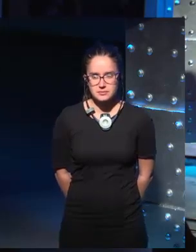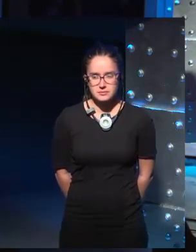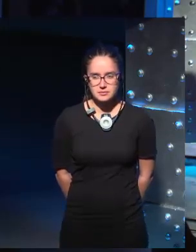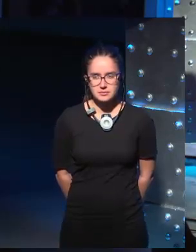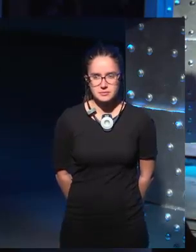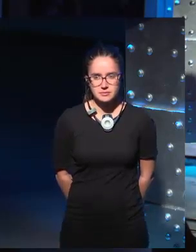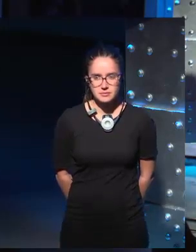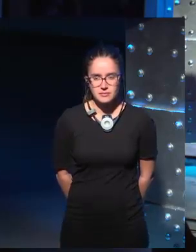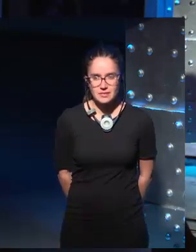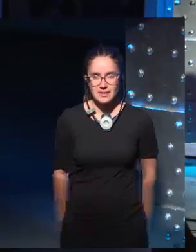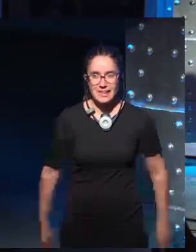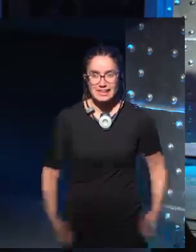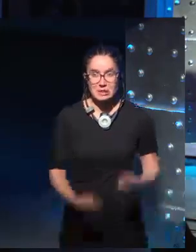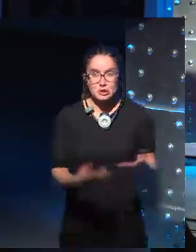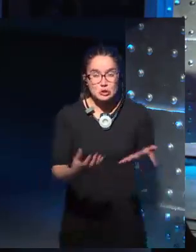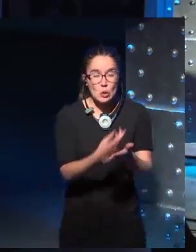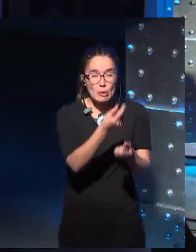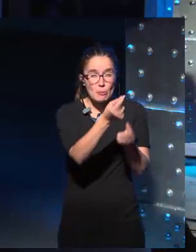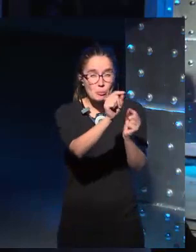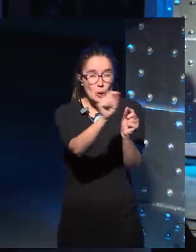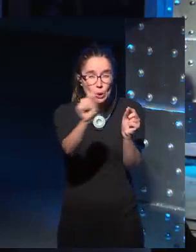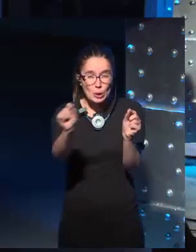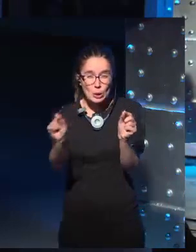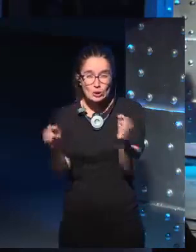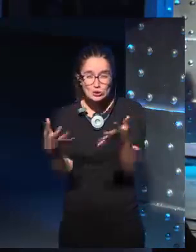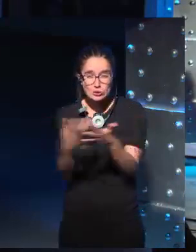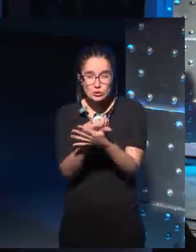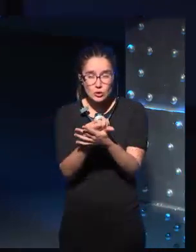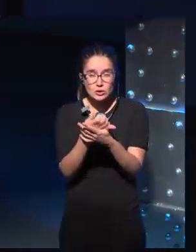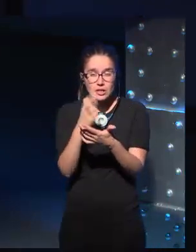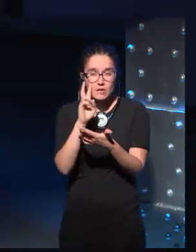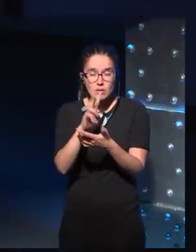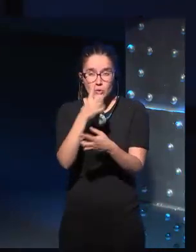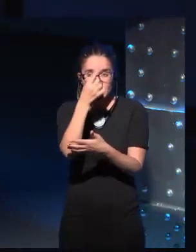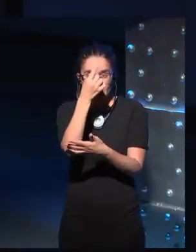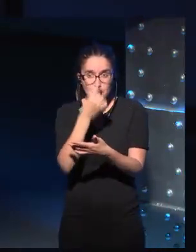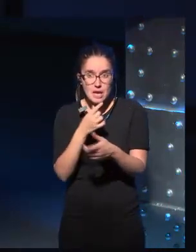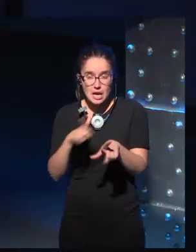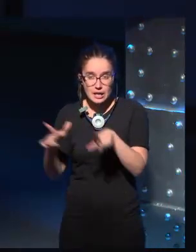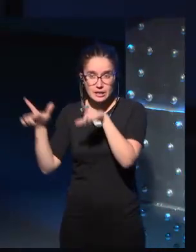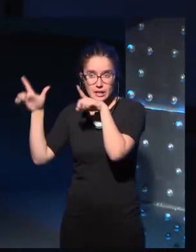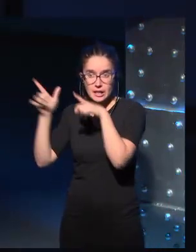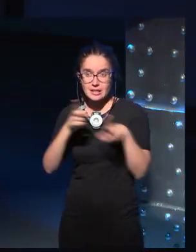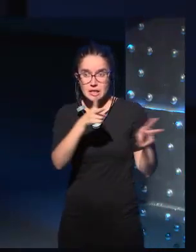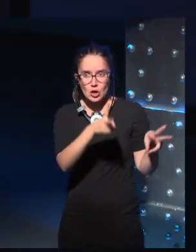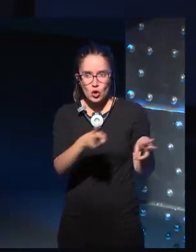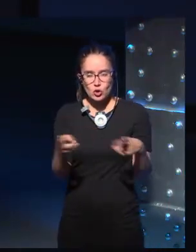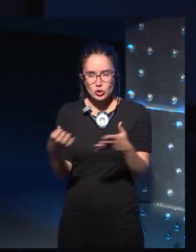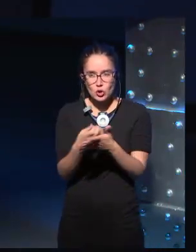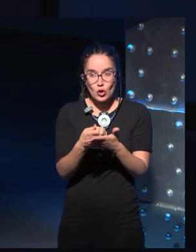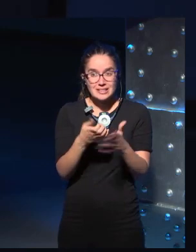Every single dot in this image, in this little film, is a galaxy. Every single